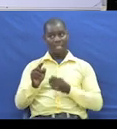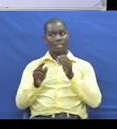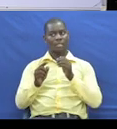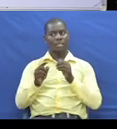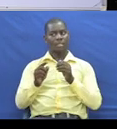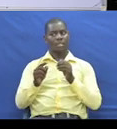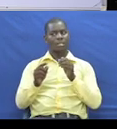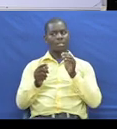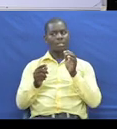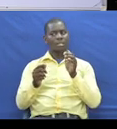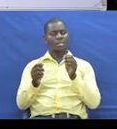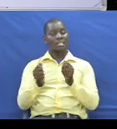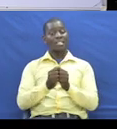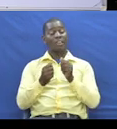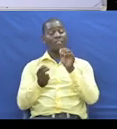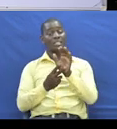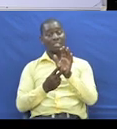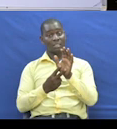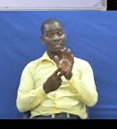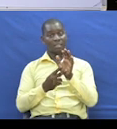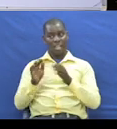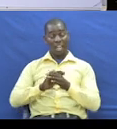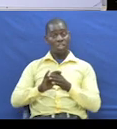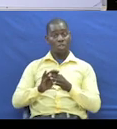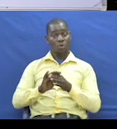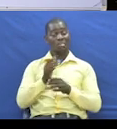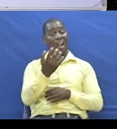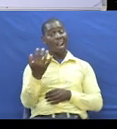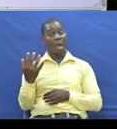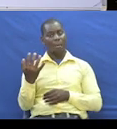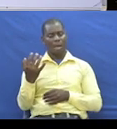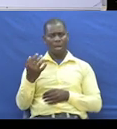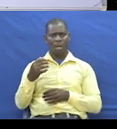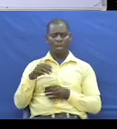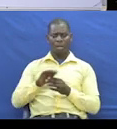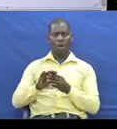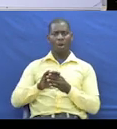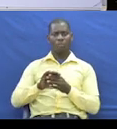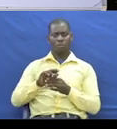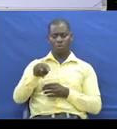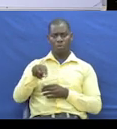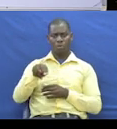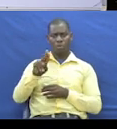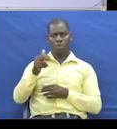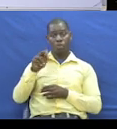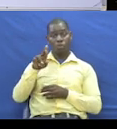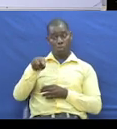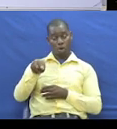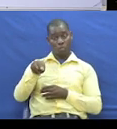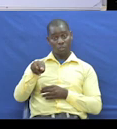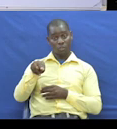to 17. Now, we are asked to find the number of neutron. Number